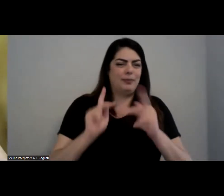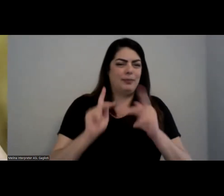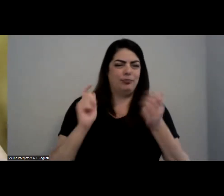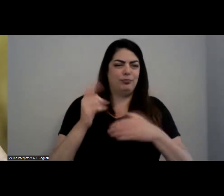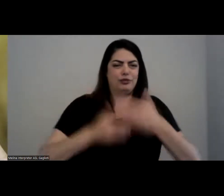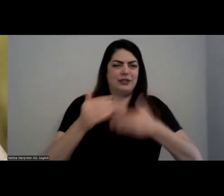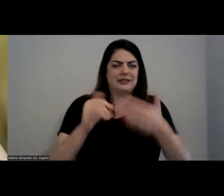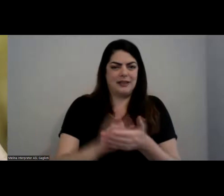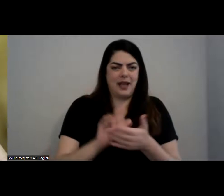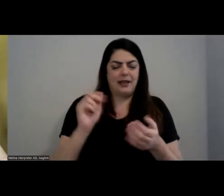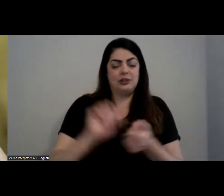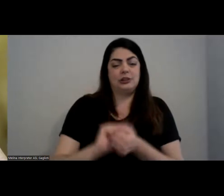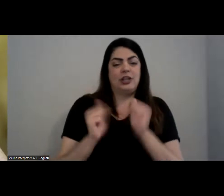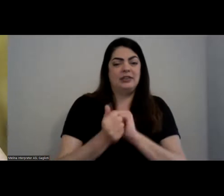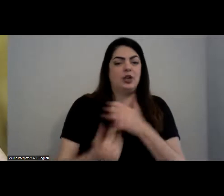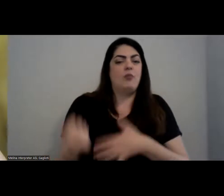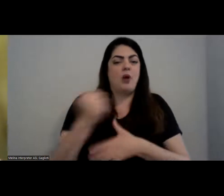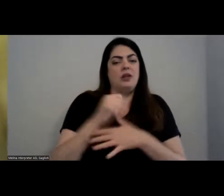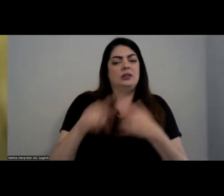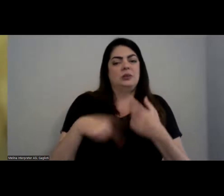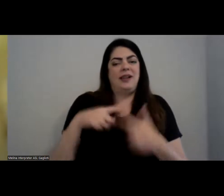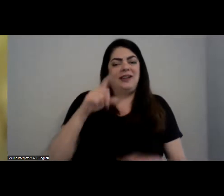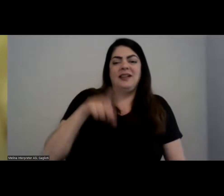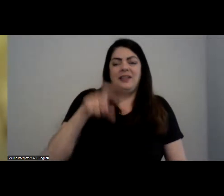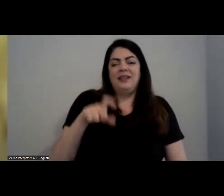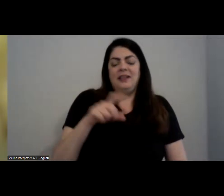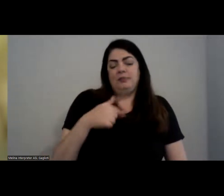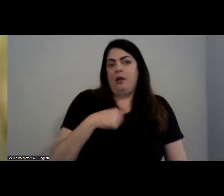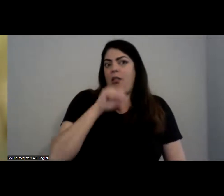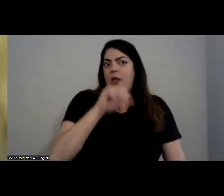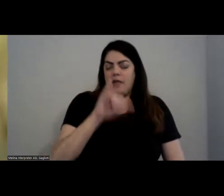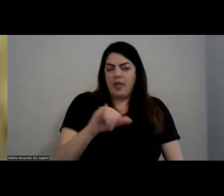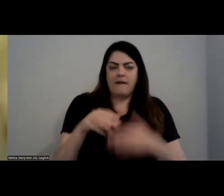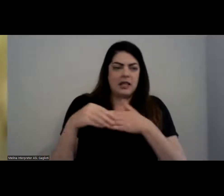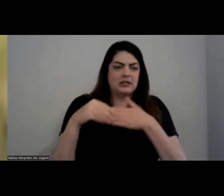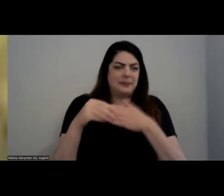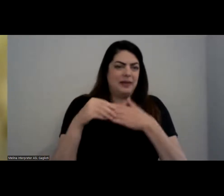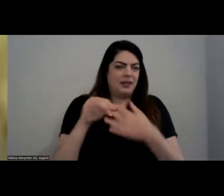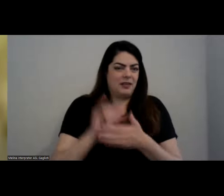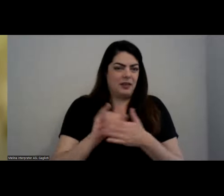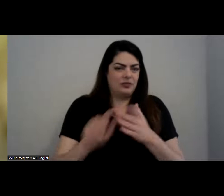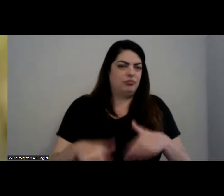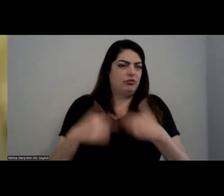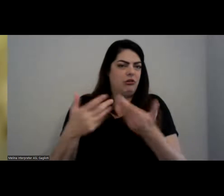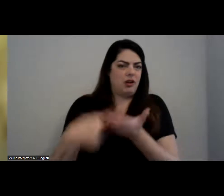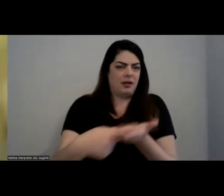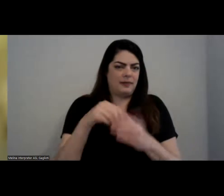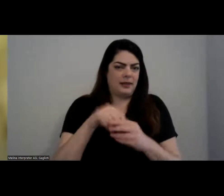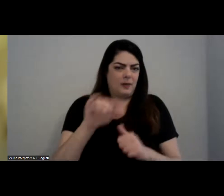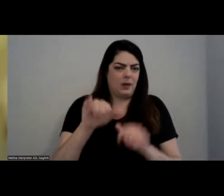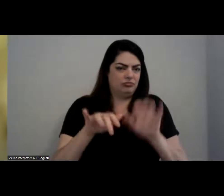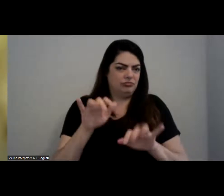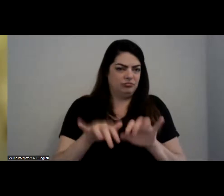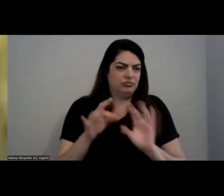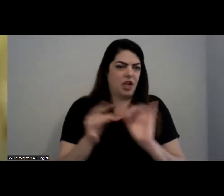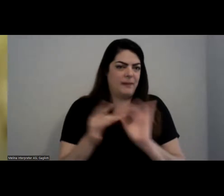needed. So I love the flexibility that is brought up in those comments. All right,